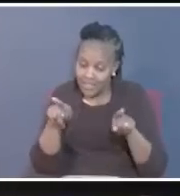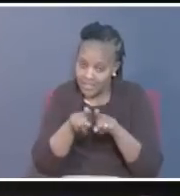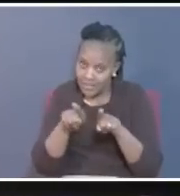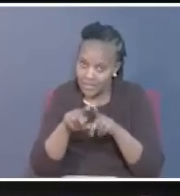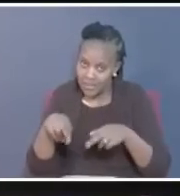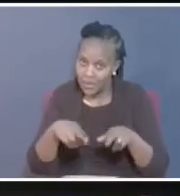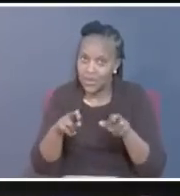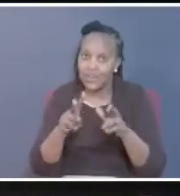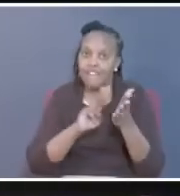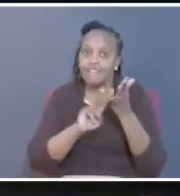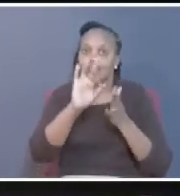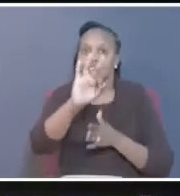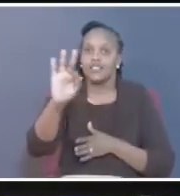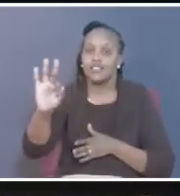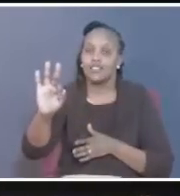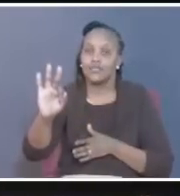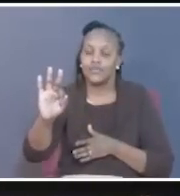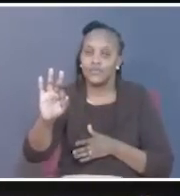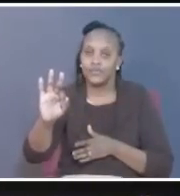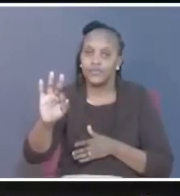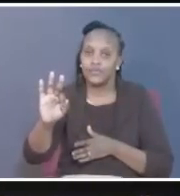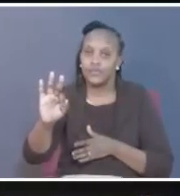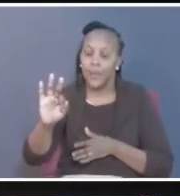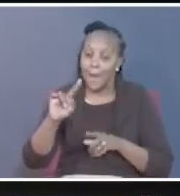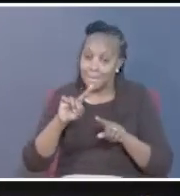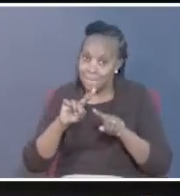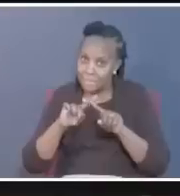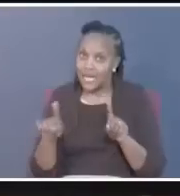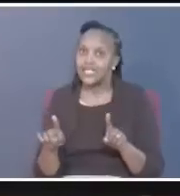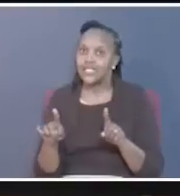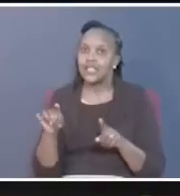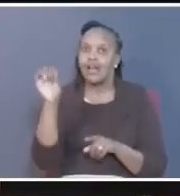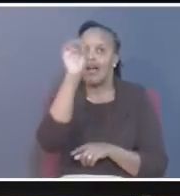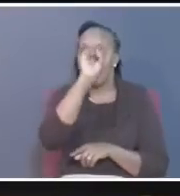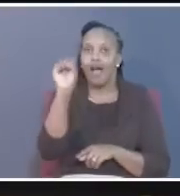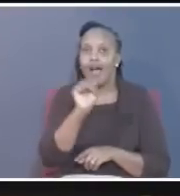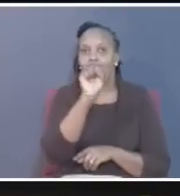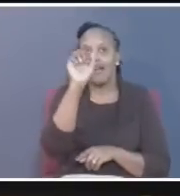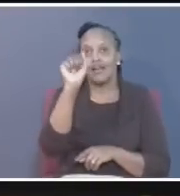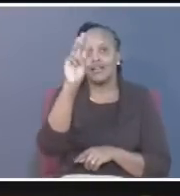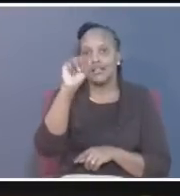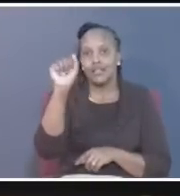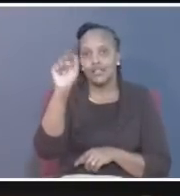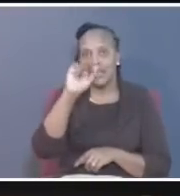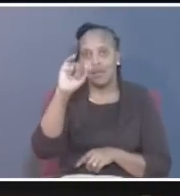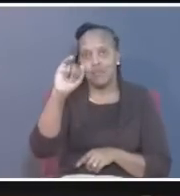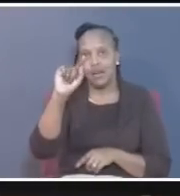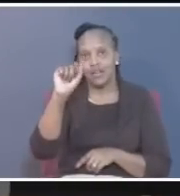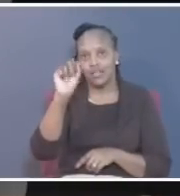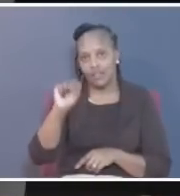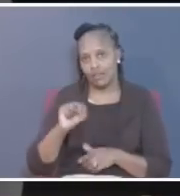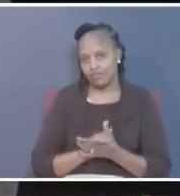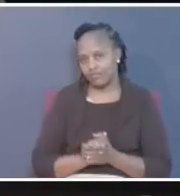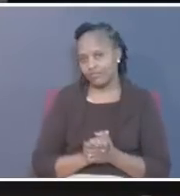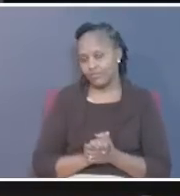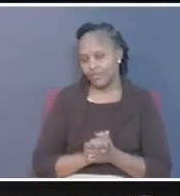Verse 33 continues to say, but a Samaritan. Notice here how verse 33